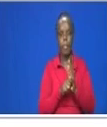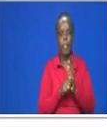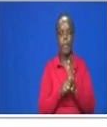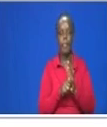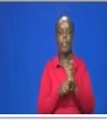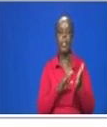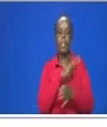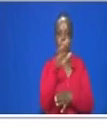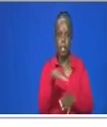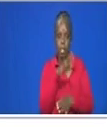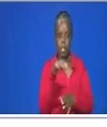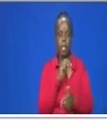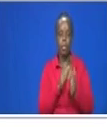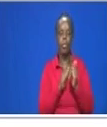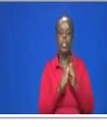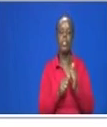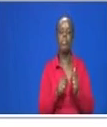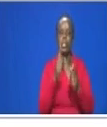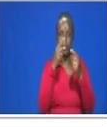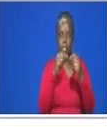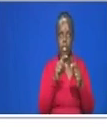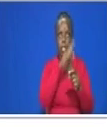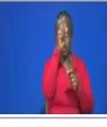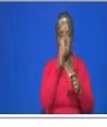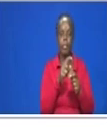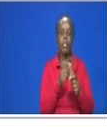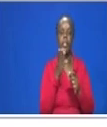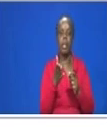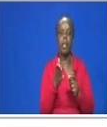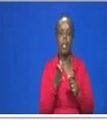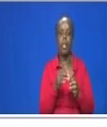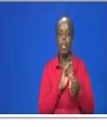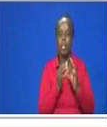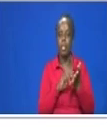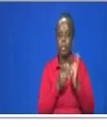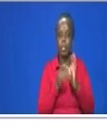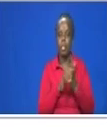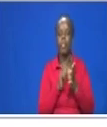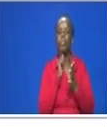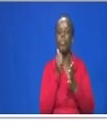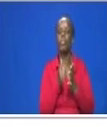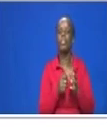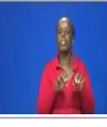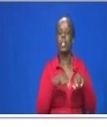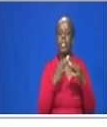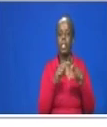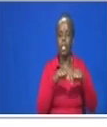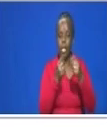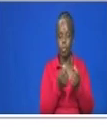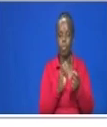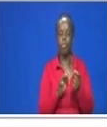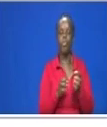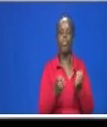the area which is being tested. That means if you do not know the forms of economic